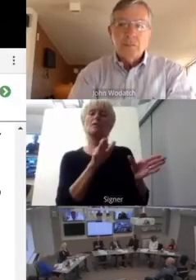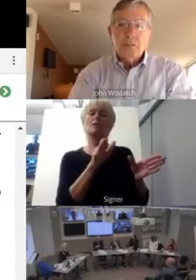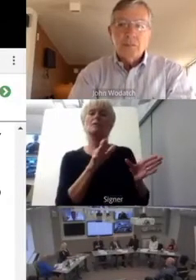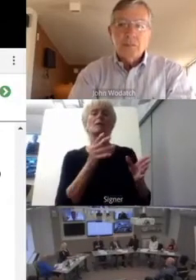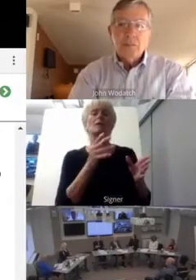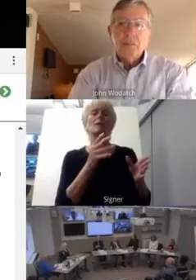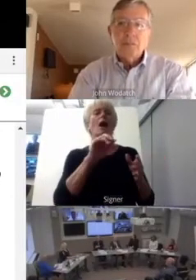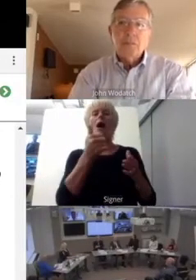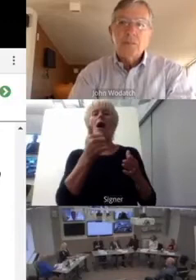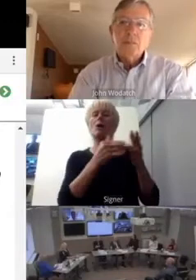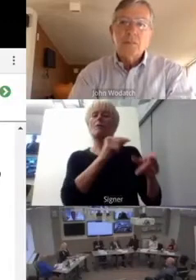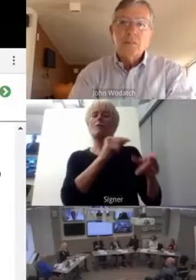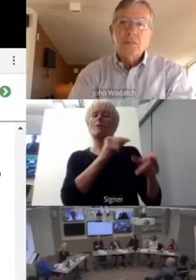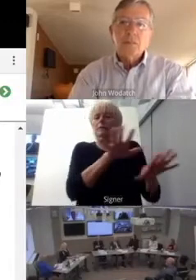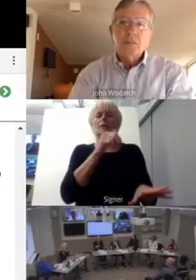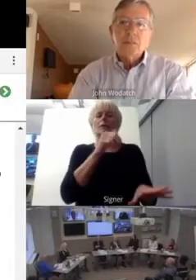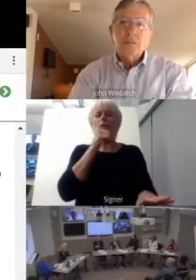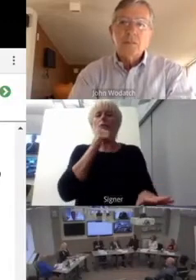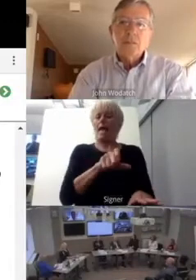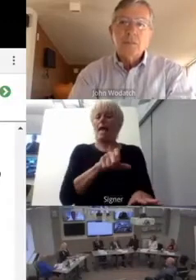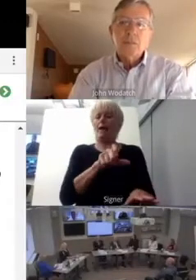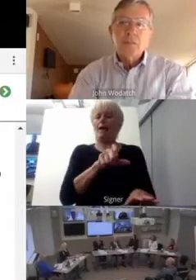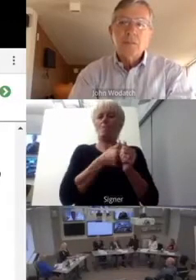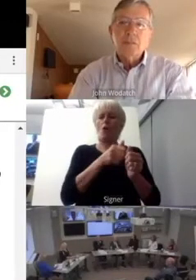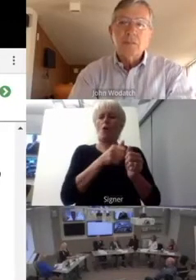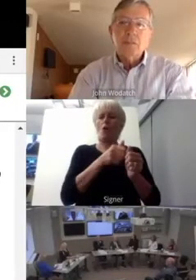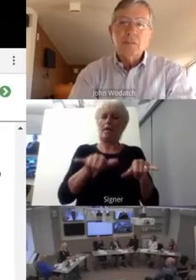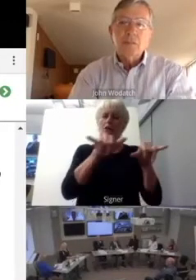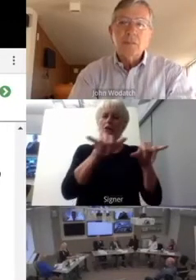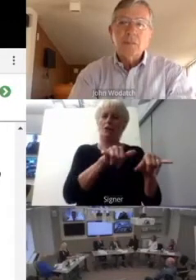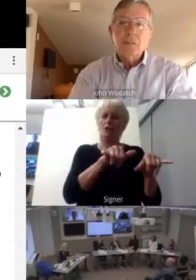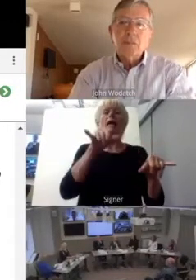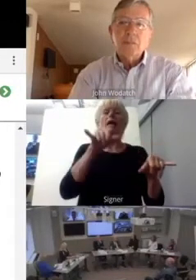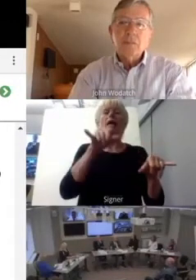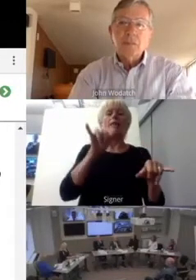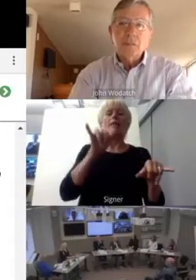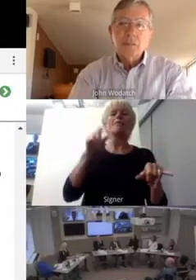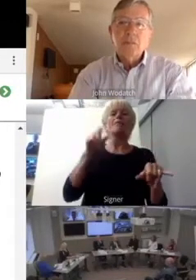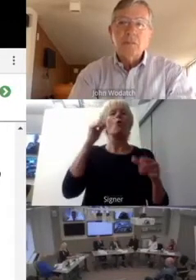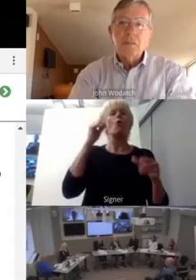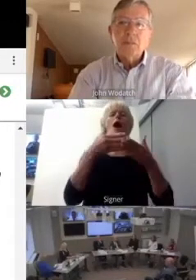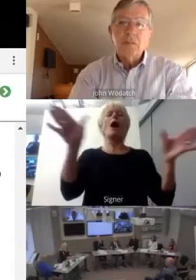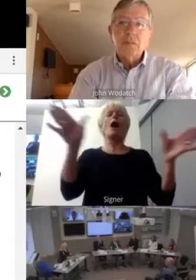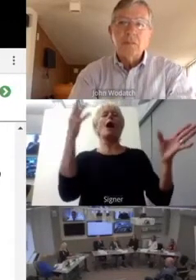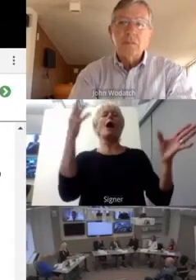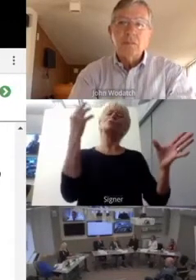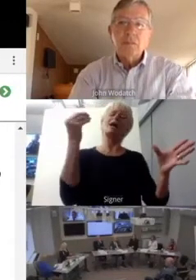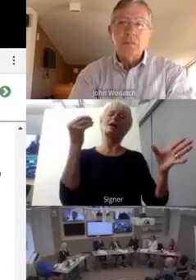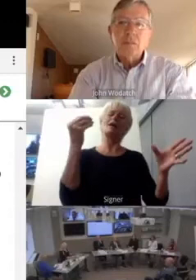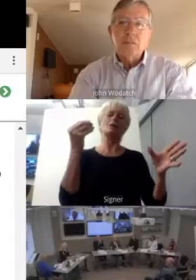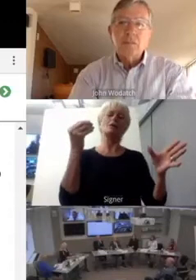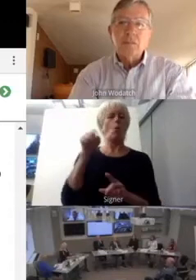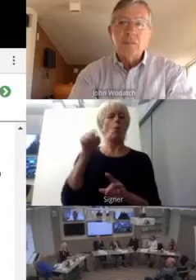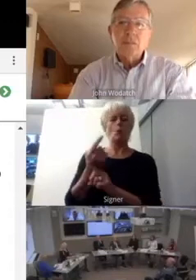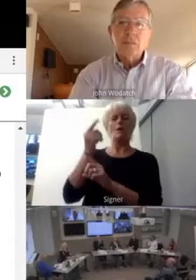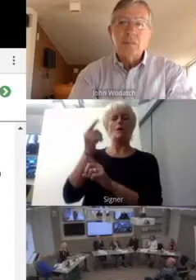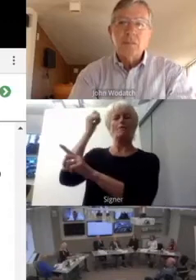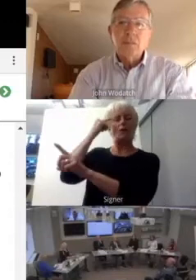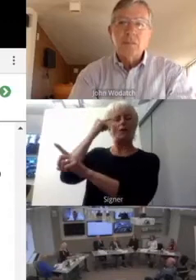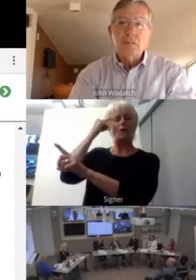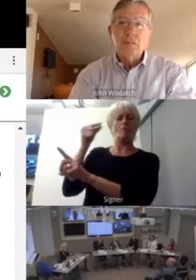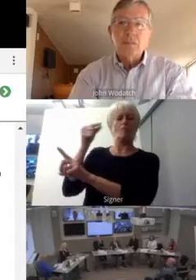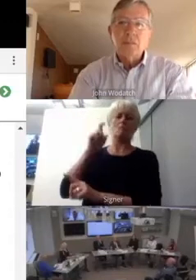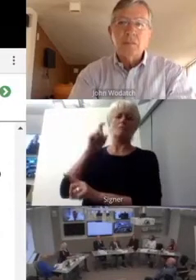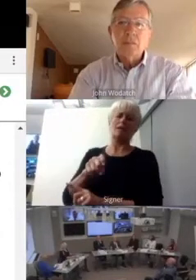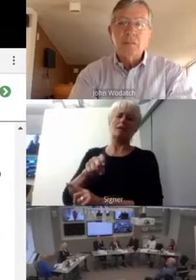that apply to the great outdoors, only the federal government. And that's one example of where the